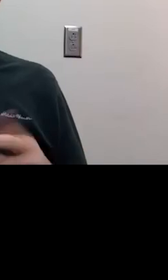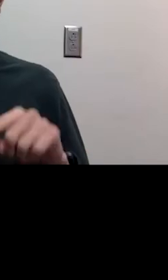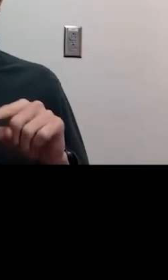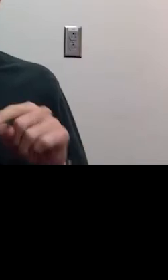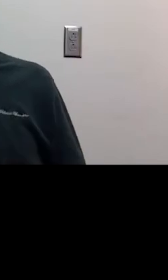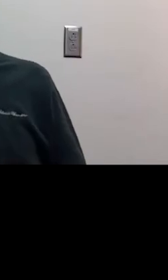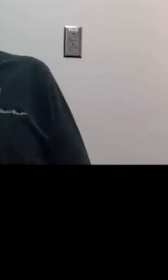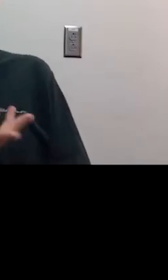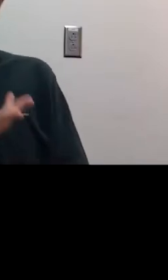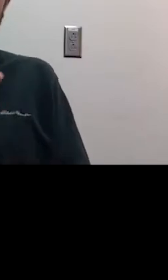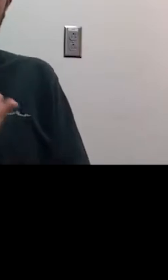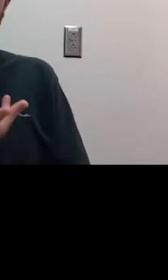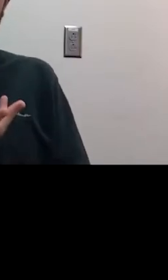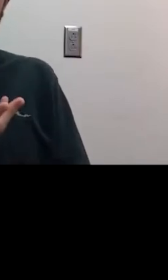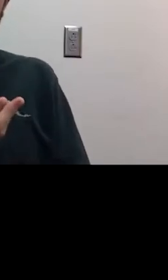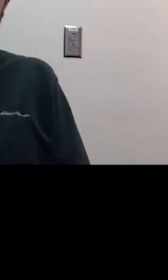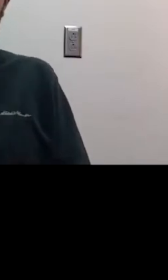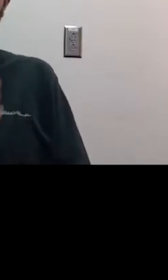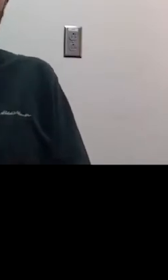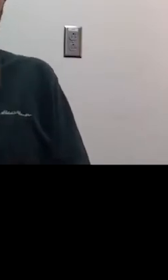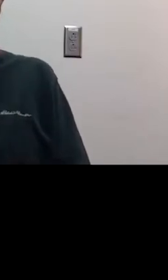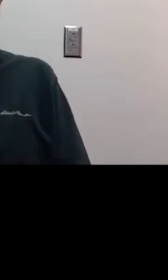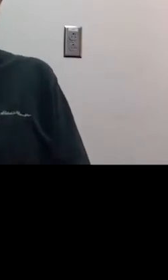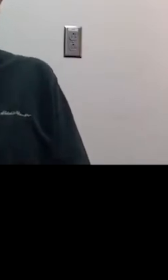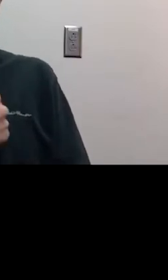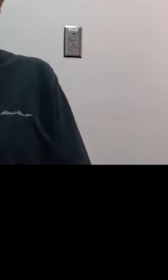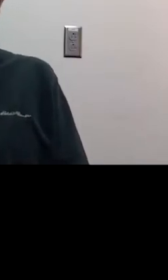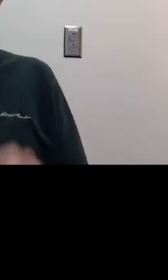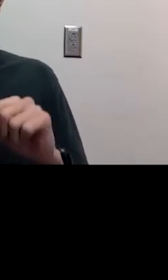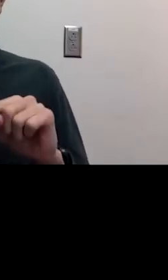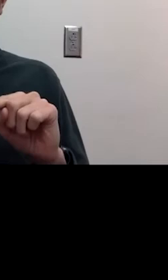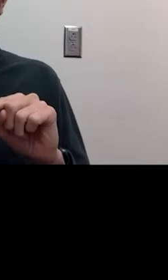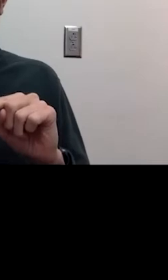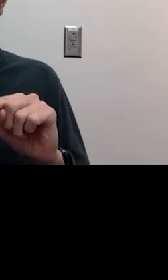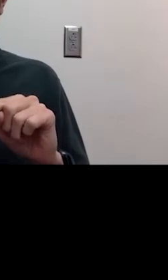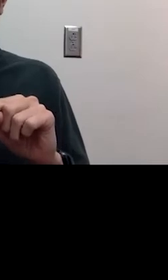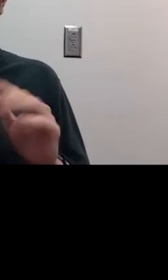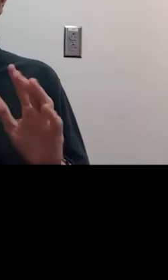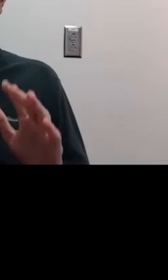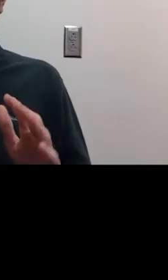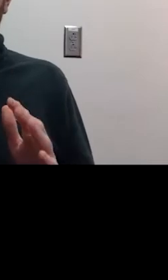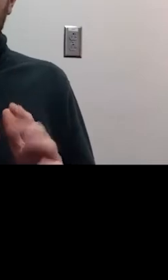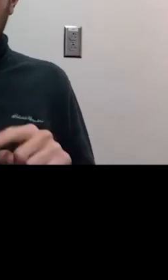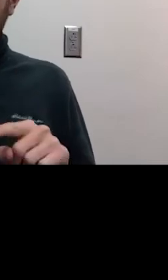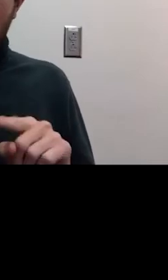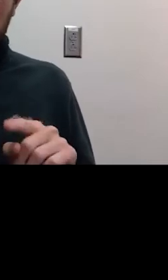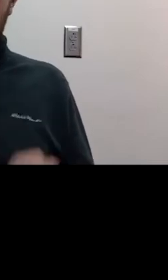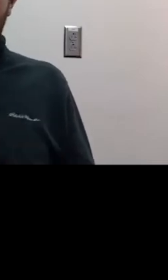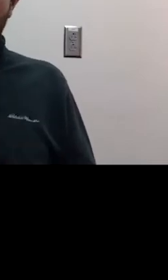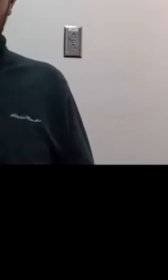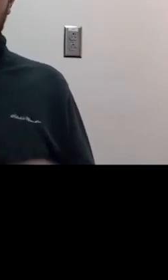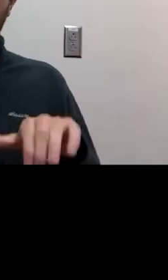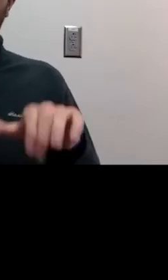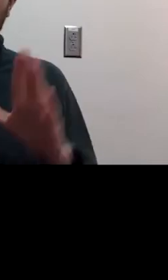necessarily. I'm just going to go with not take necessarily out of that. Cannot be the sole actor